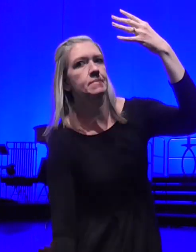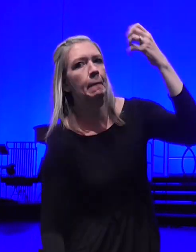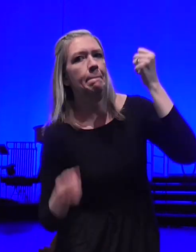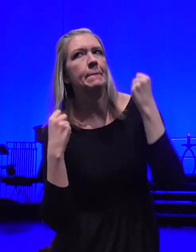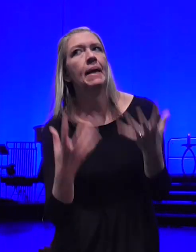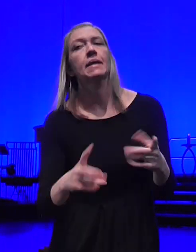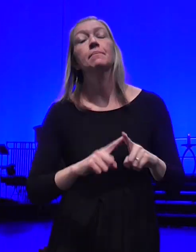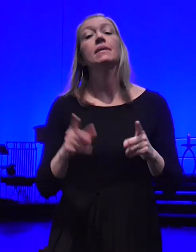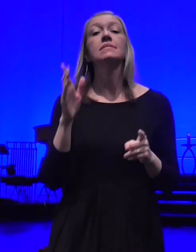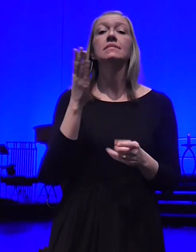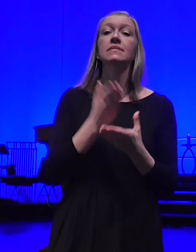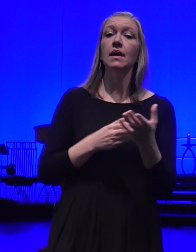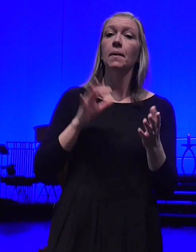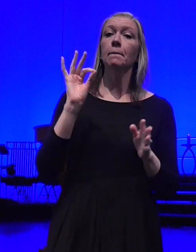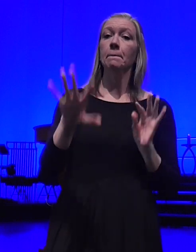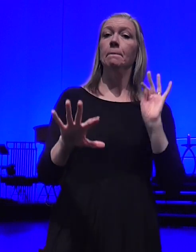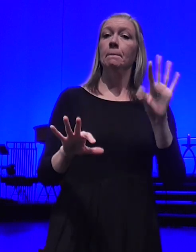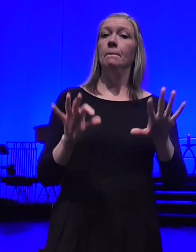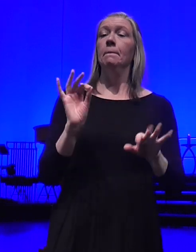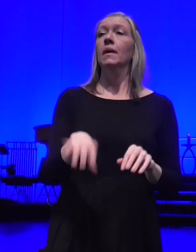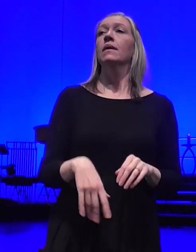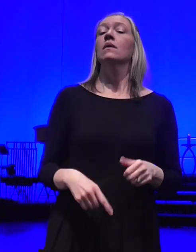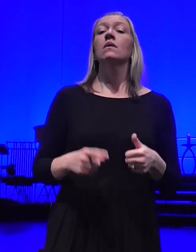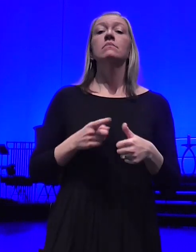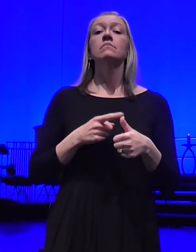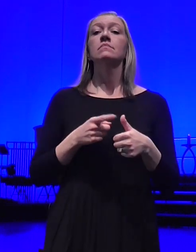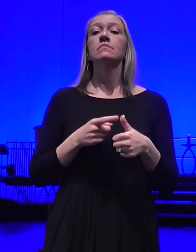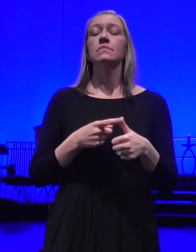some. One of them that